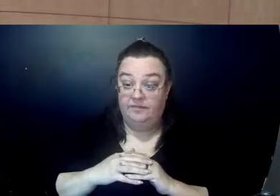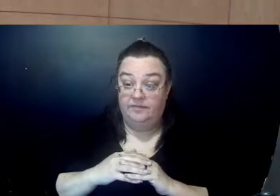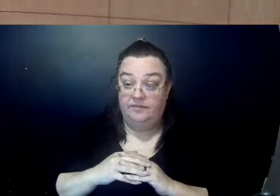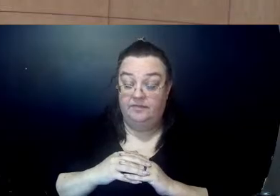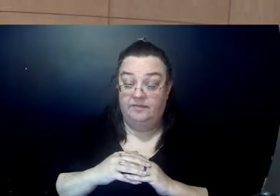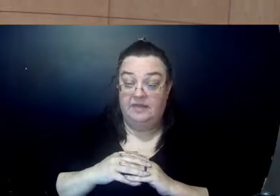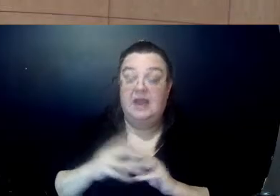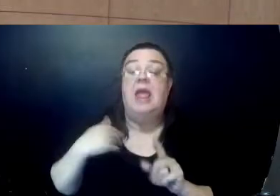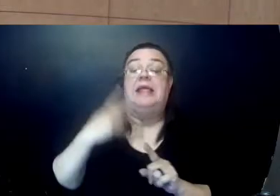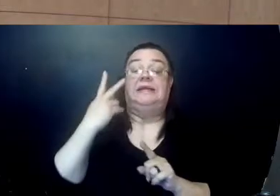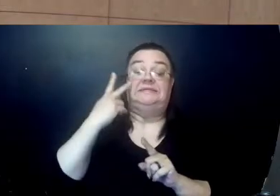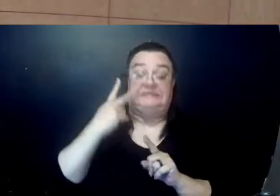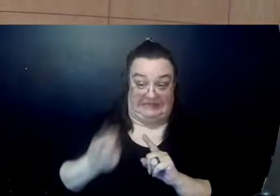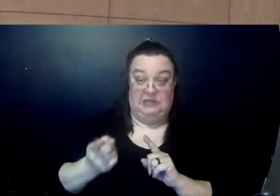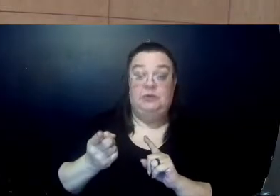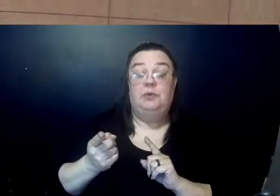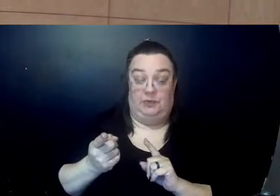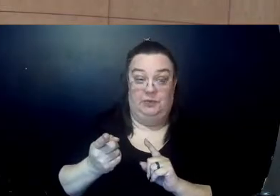I see you.